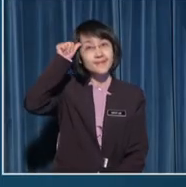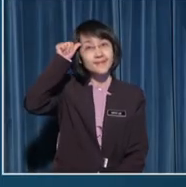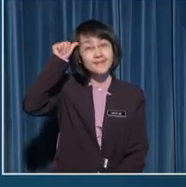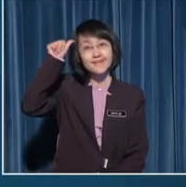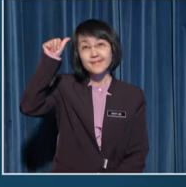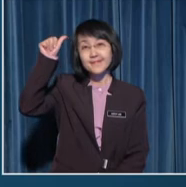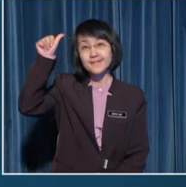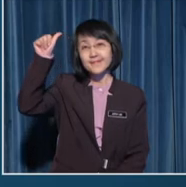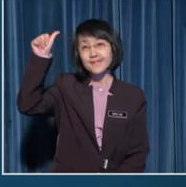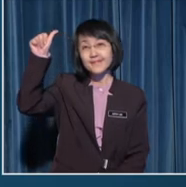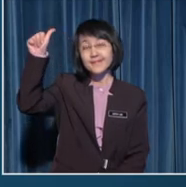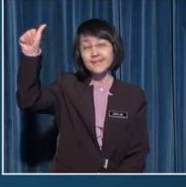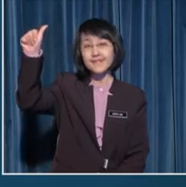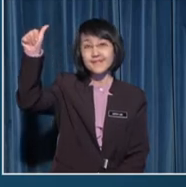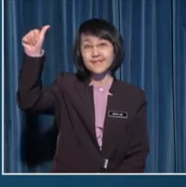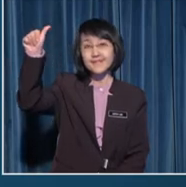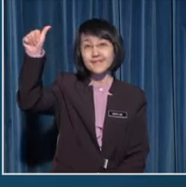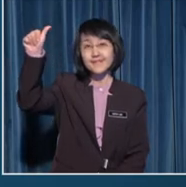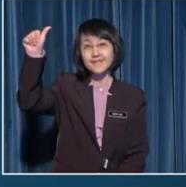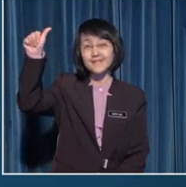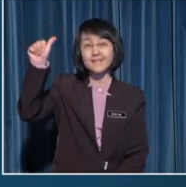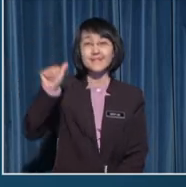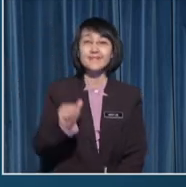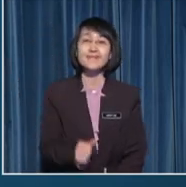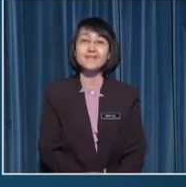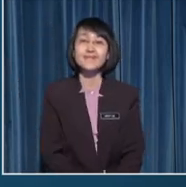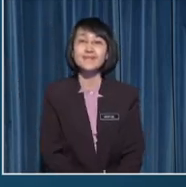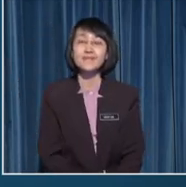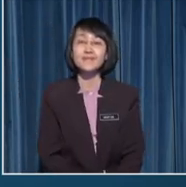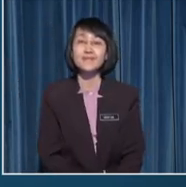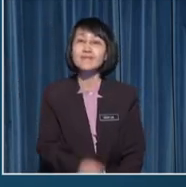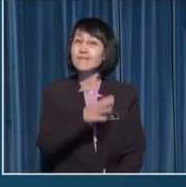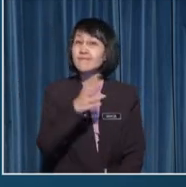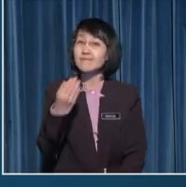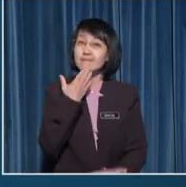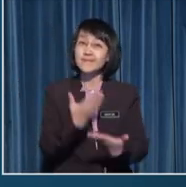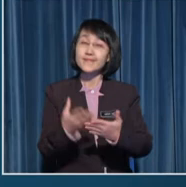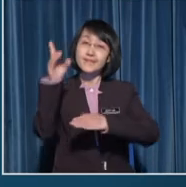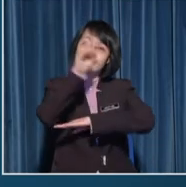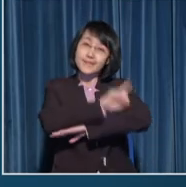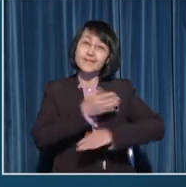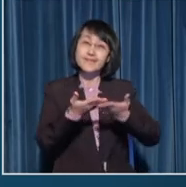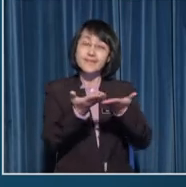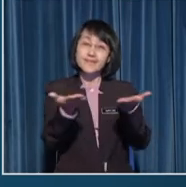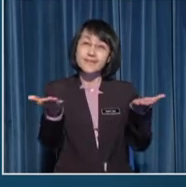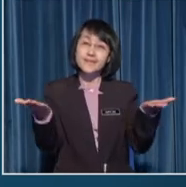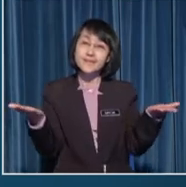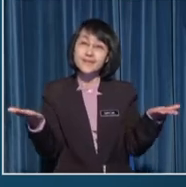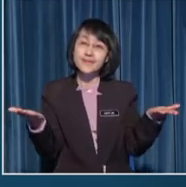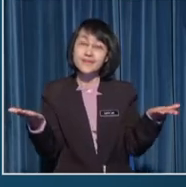Assalamualaikum warahmatullahi wabarakatuh and good day everyone.